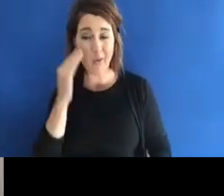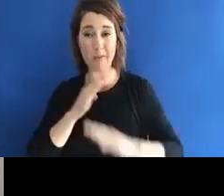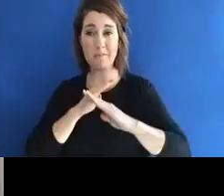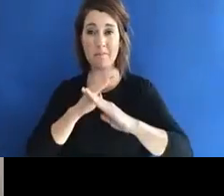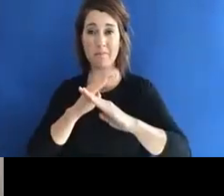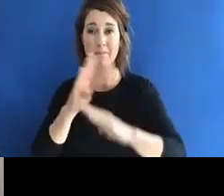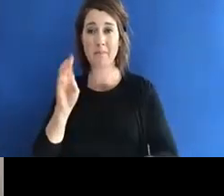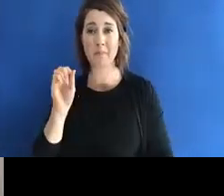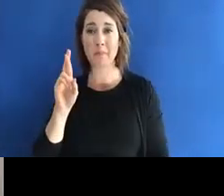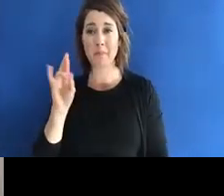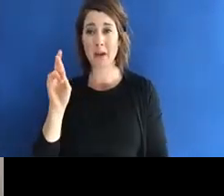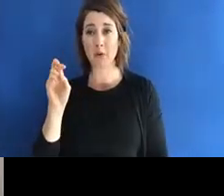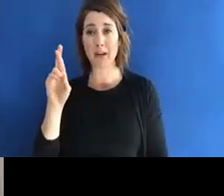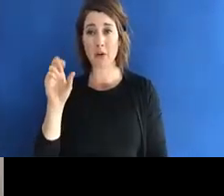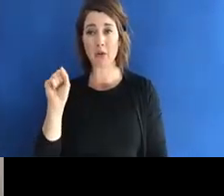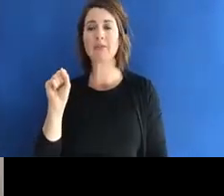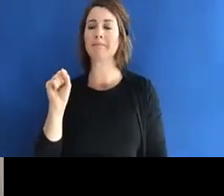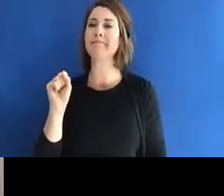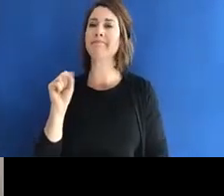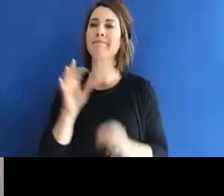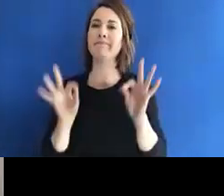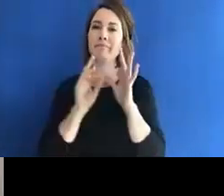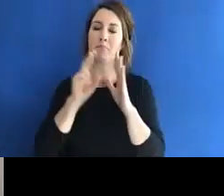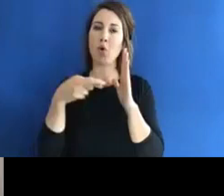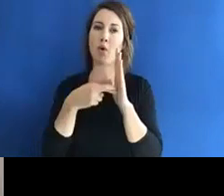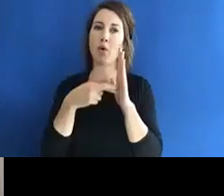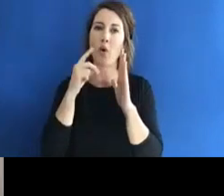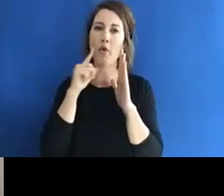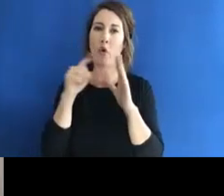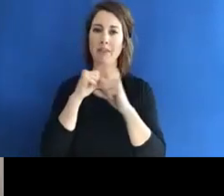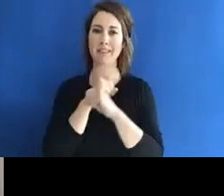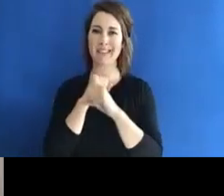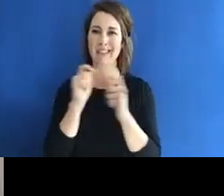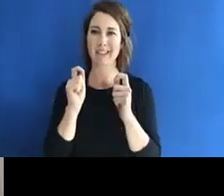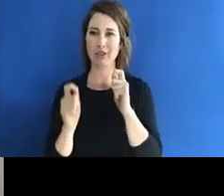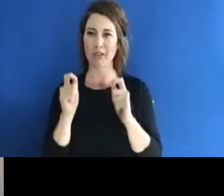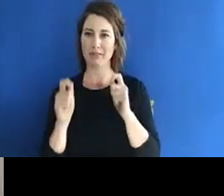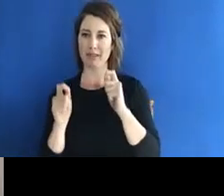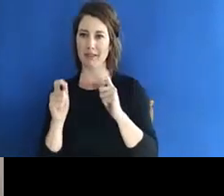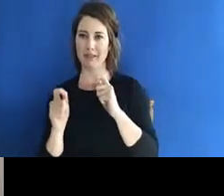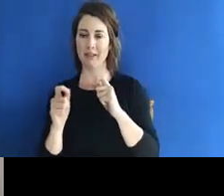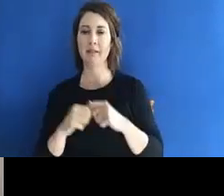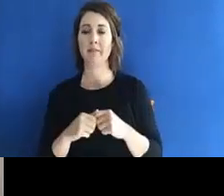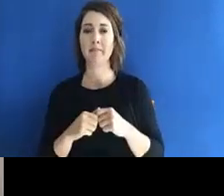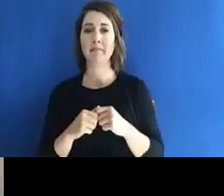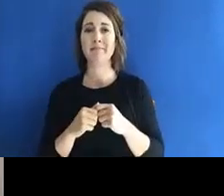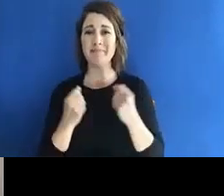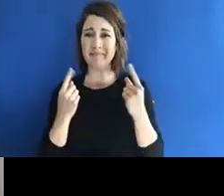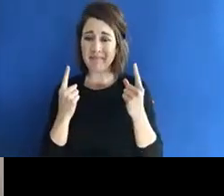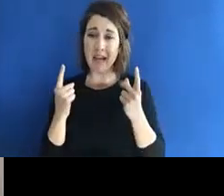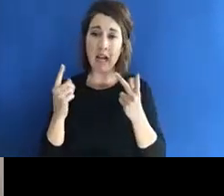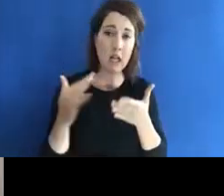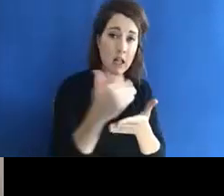an important role in the development of the statistical adjustment model. Therefore, collection and